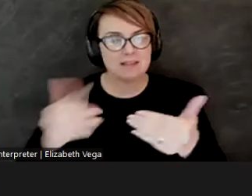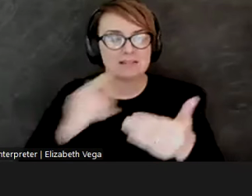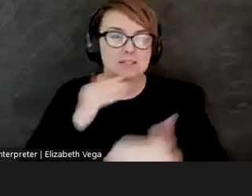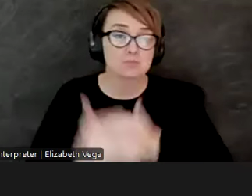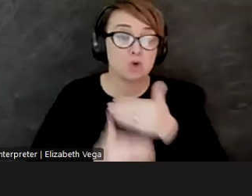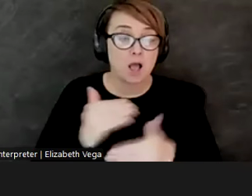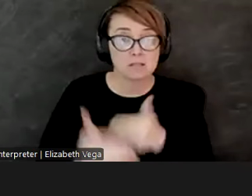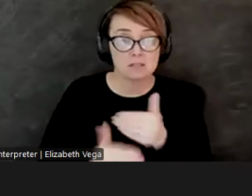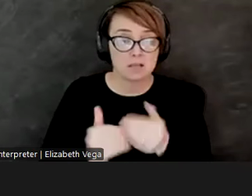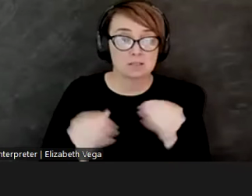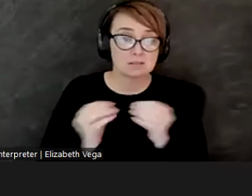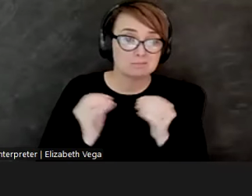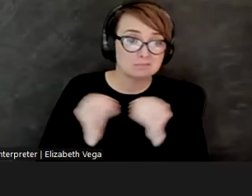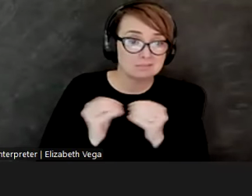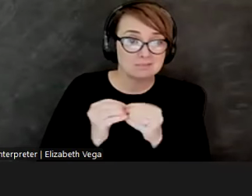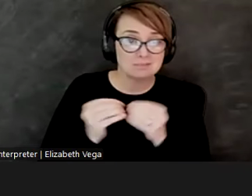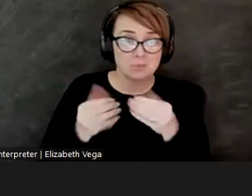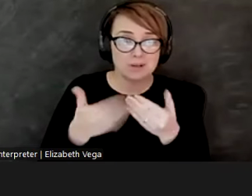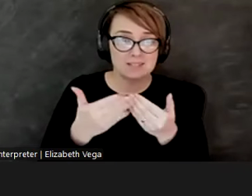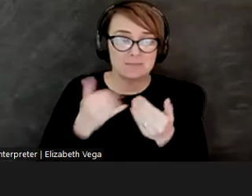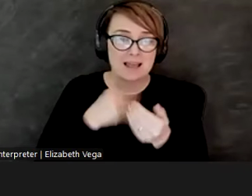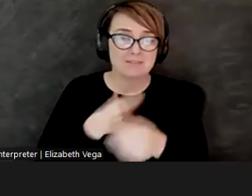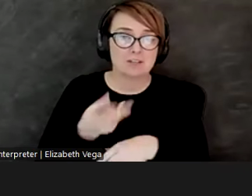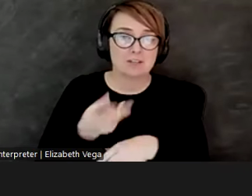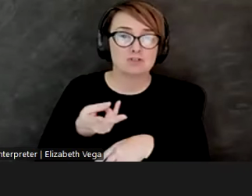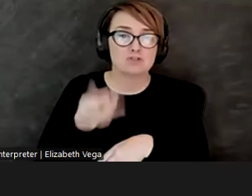member subcommittee of two members of the advisory committee.